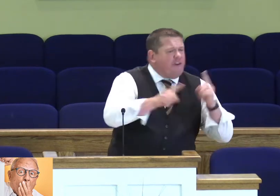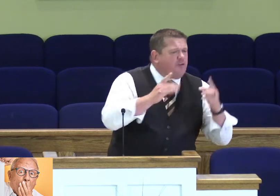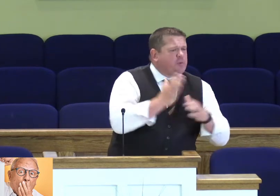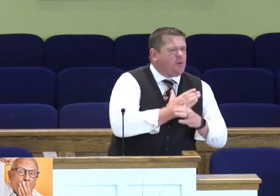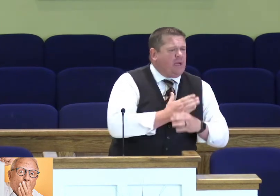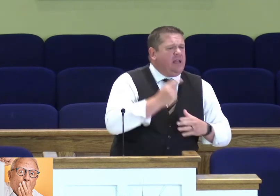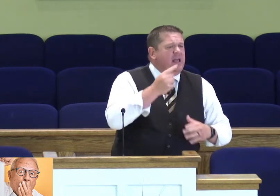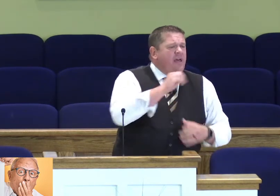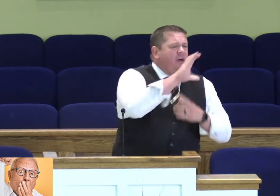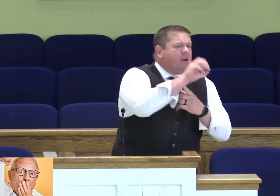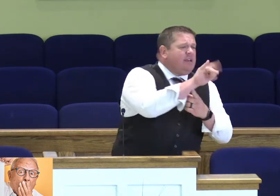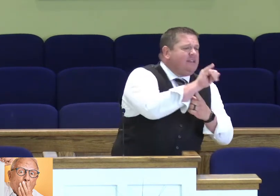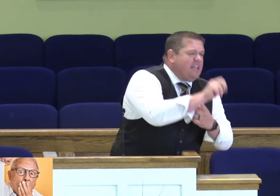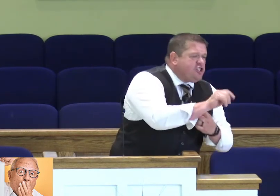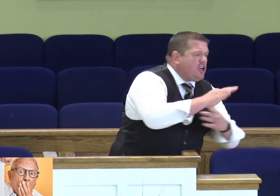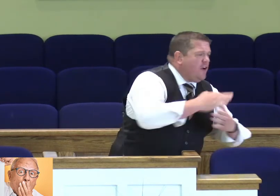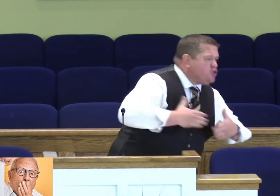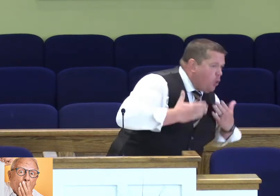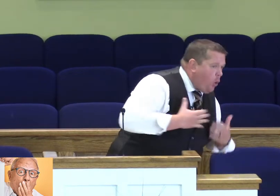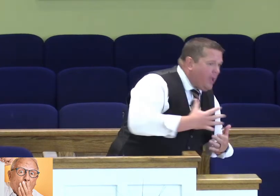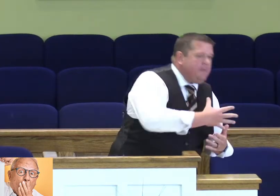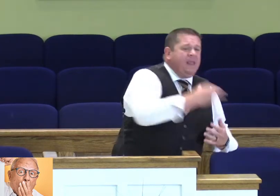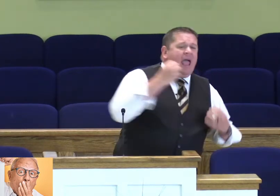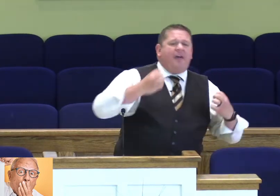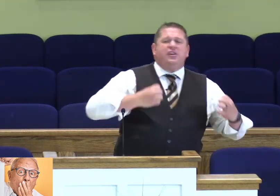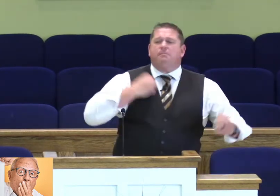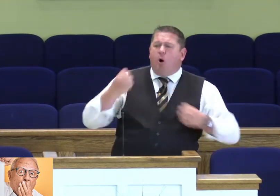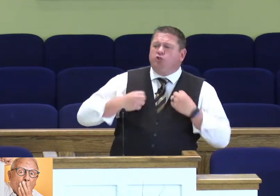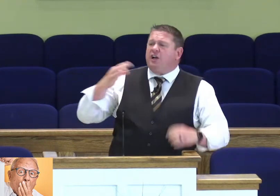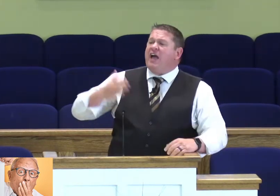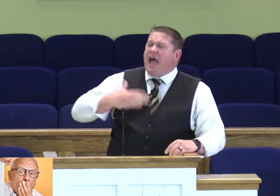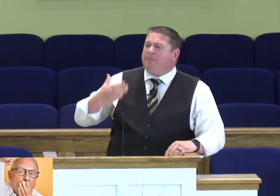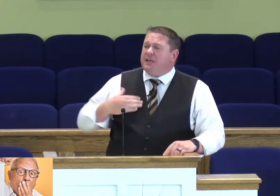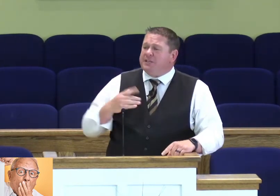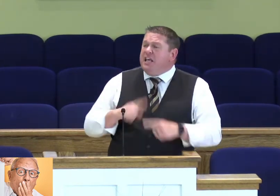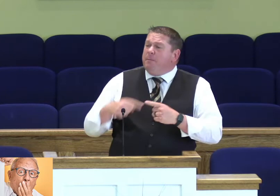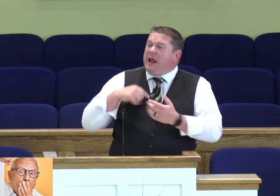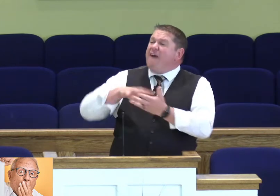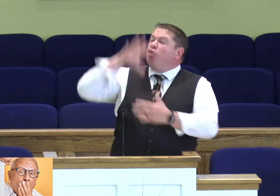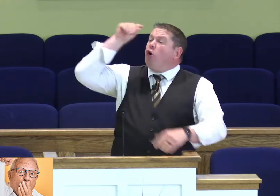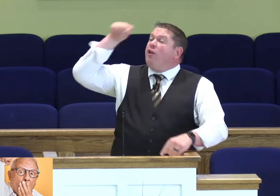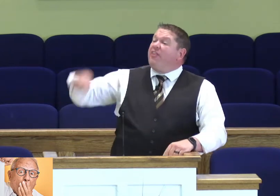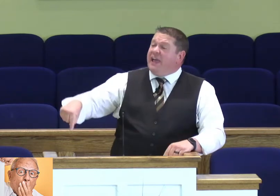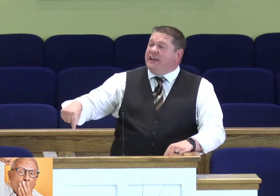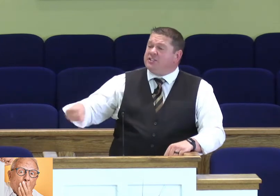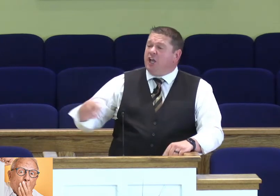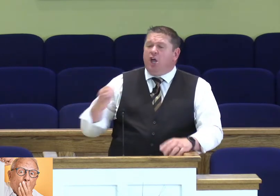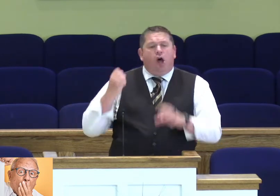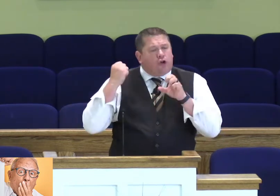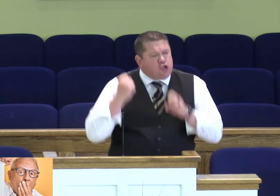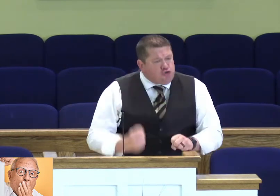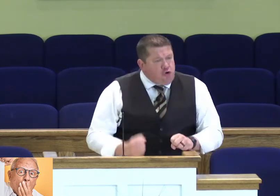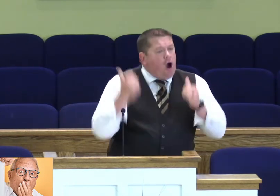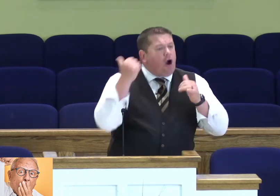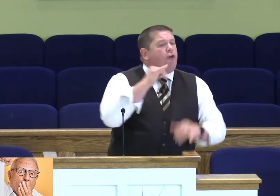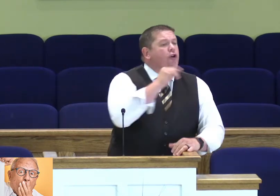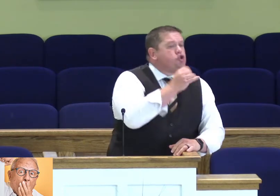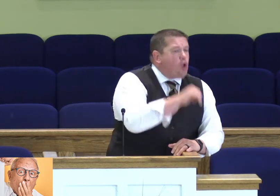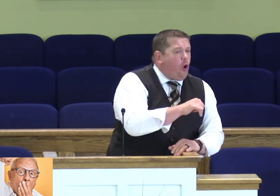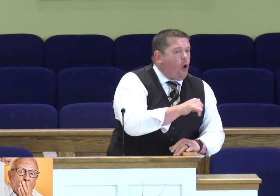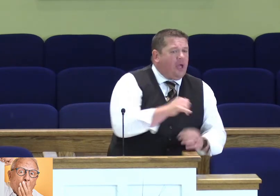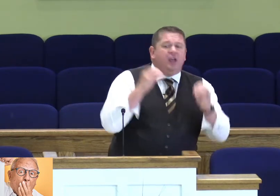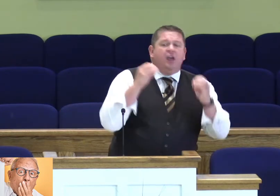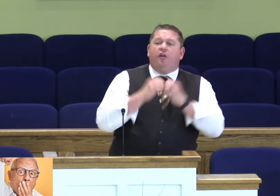understand there's a difference between the condition of joy and the emotion of happiness. But I've learned this, the stronger